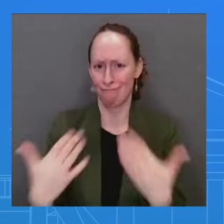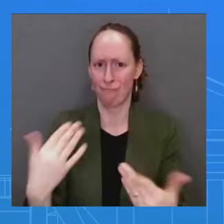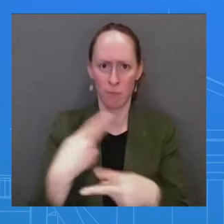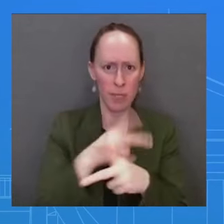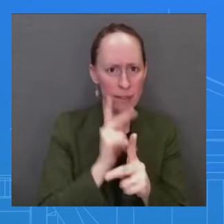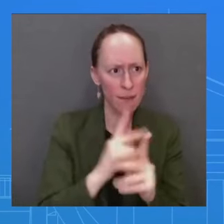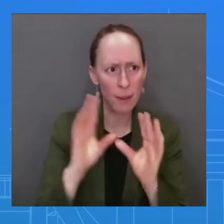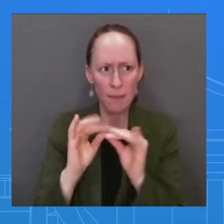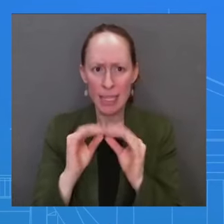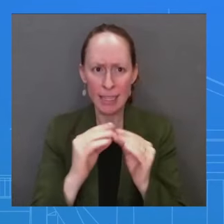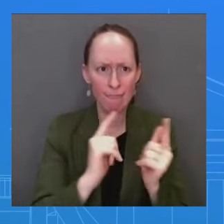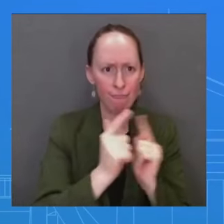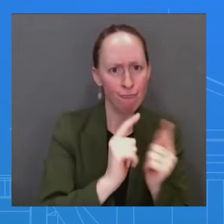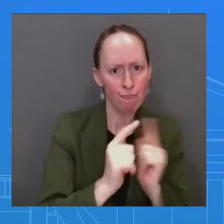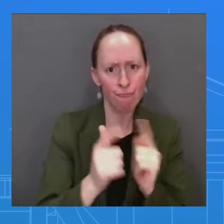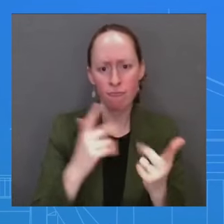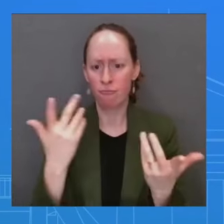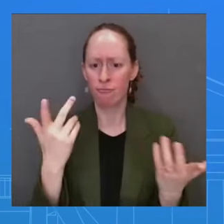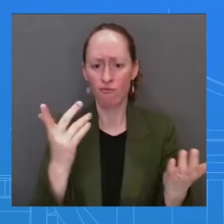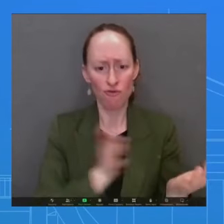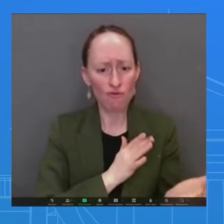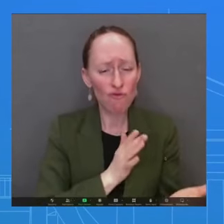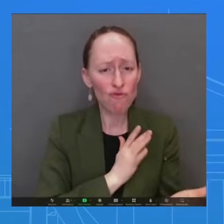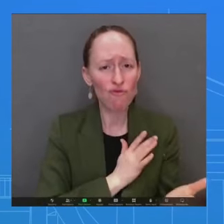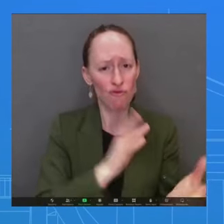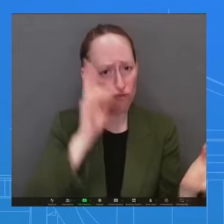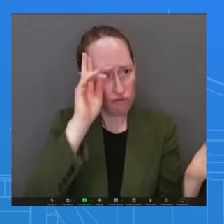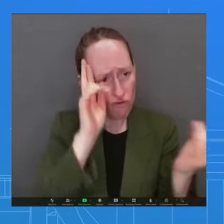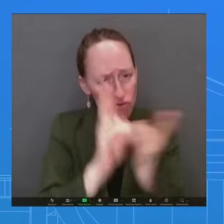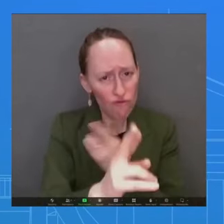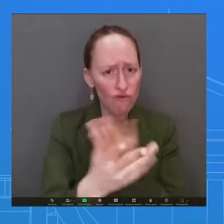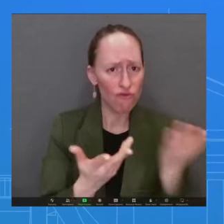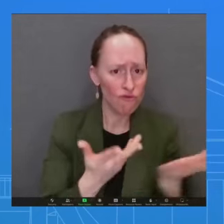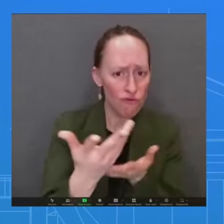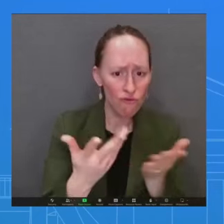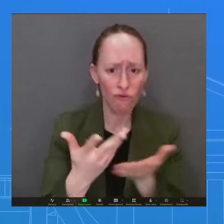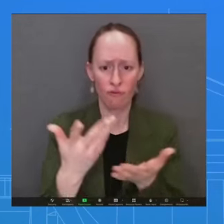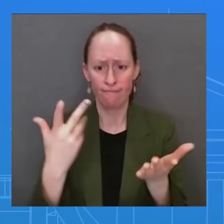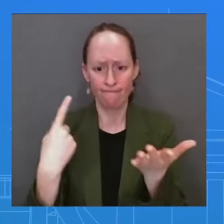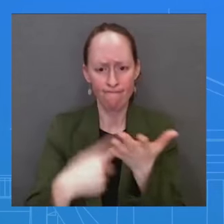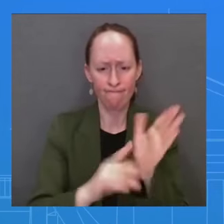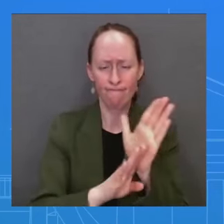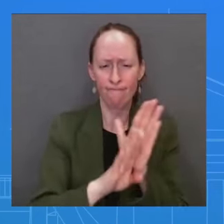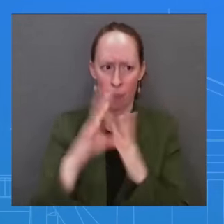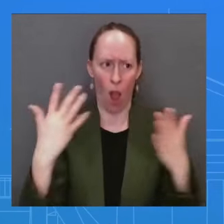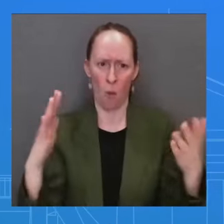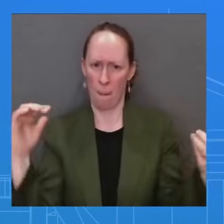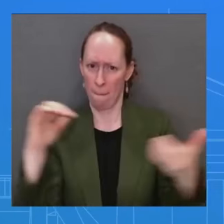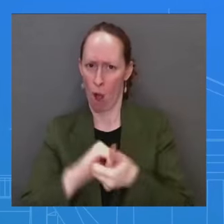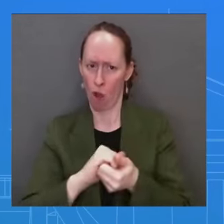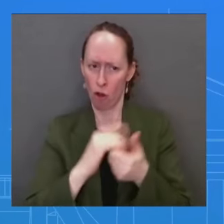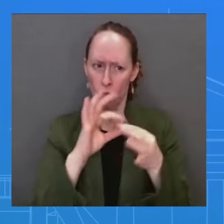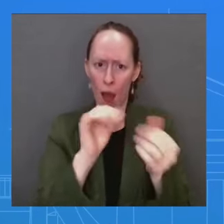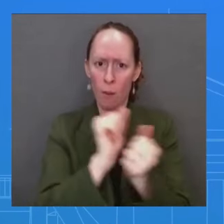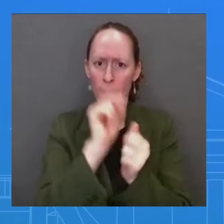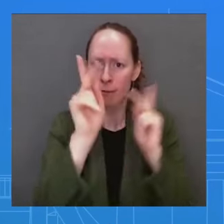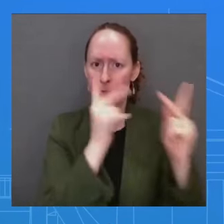conversation. They've been a partner with us on migration, partner with us on how to deal with fentanyl as well. And